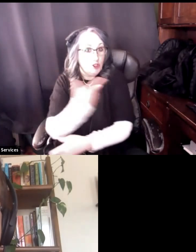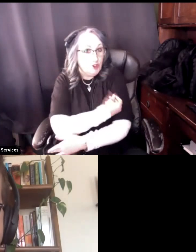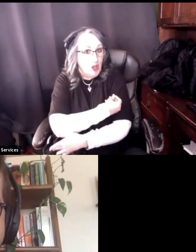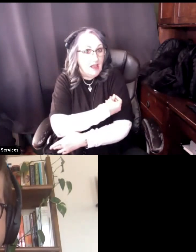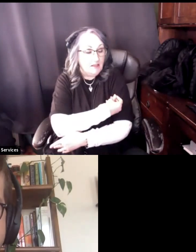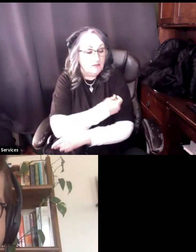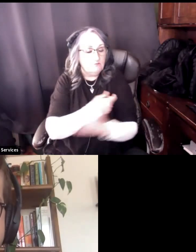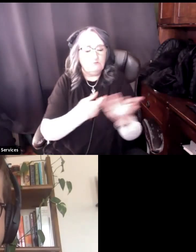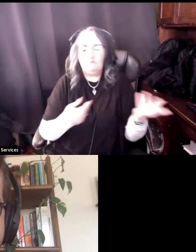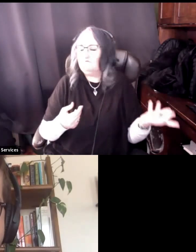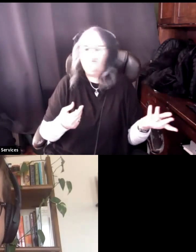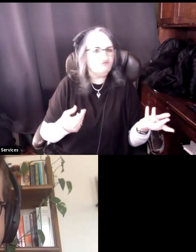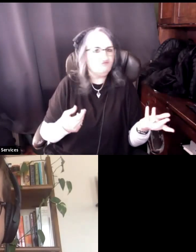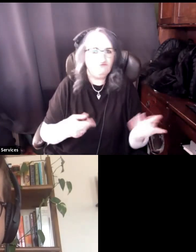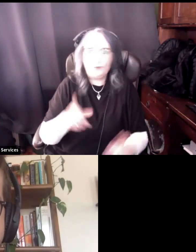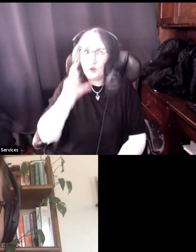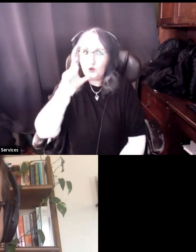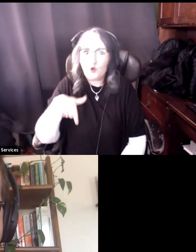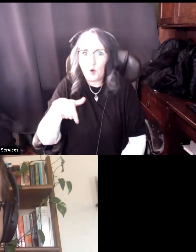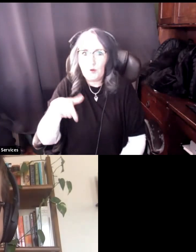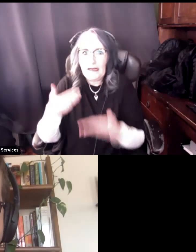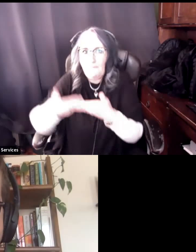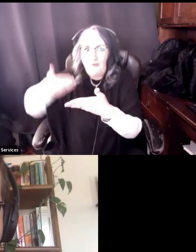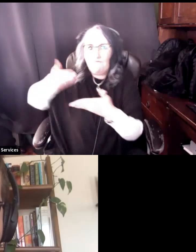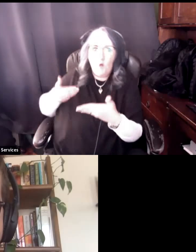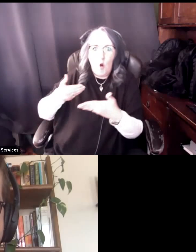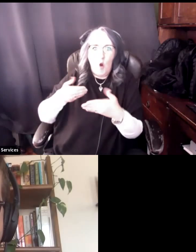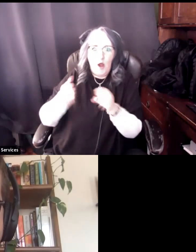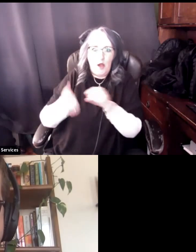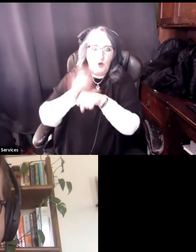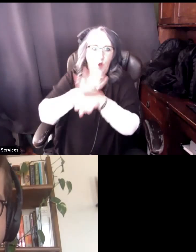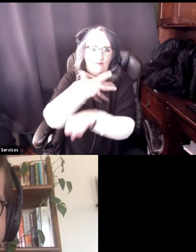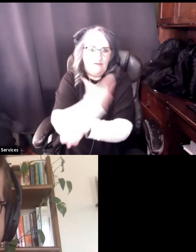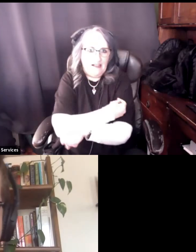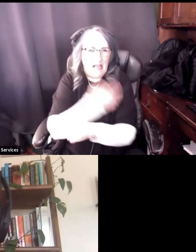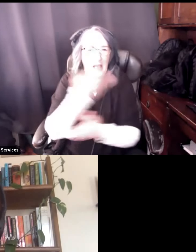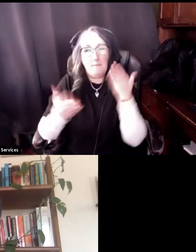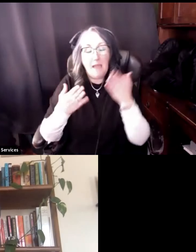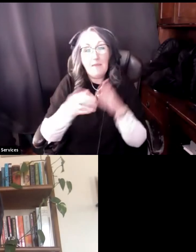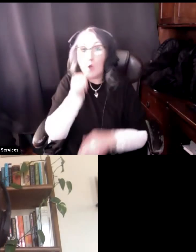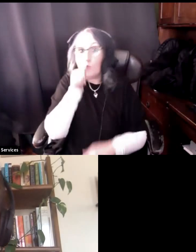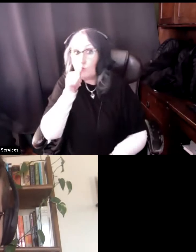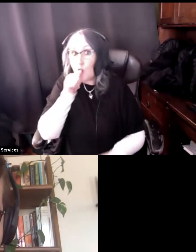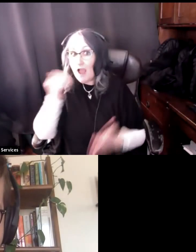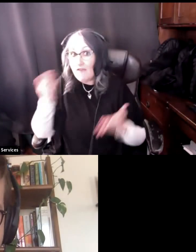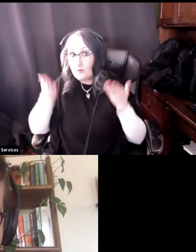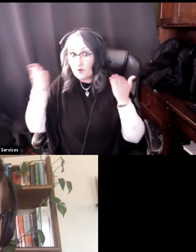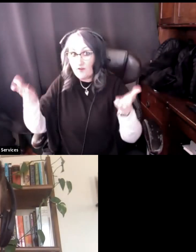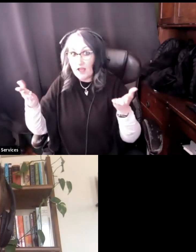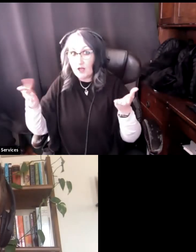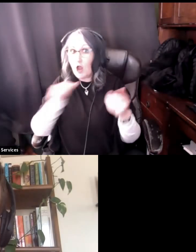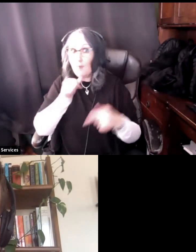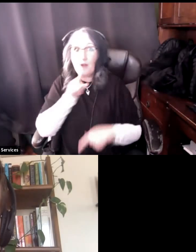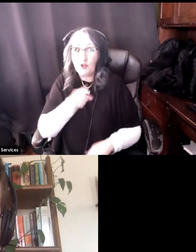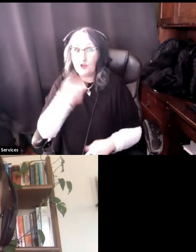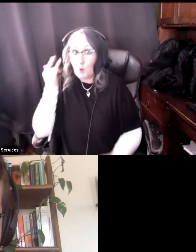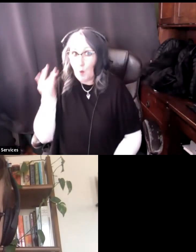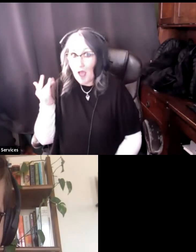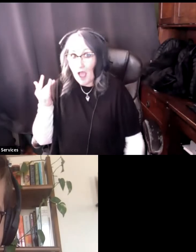vaccine. And if that question is being asked maybe from a private provider, I am not sure why,